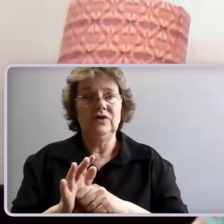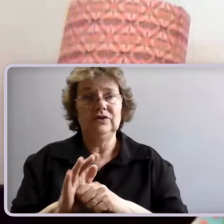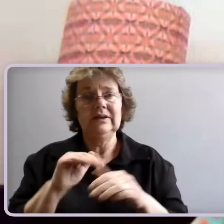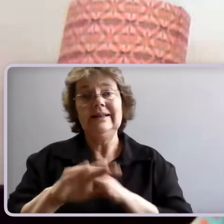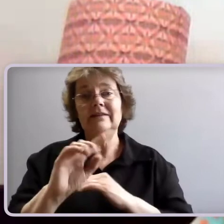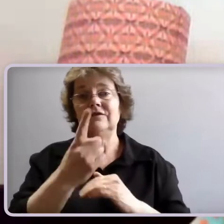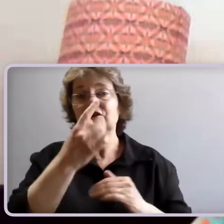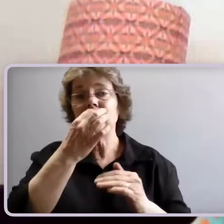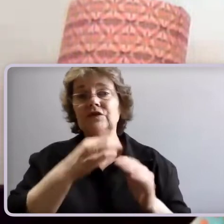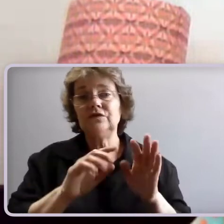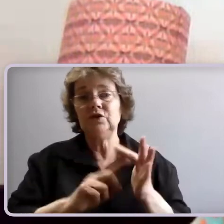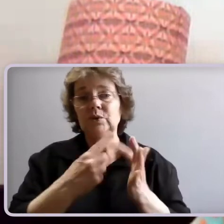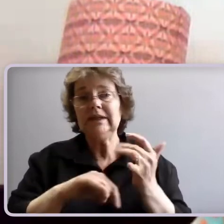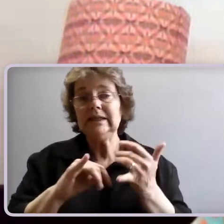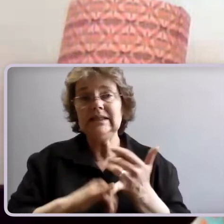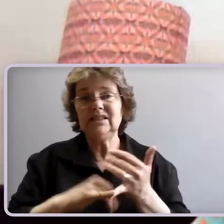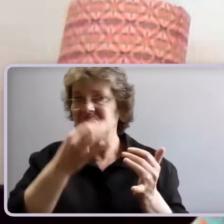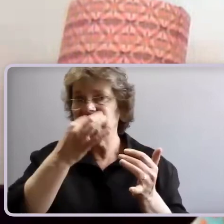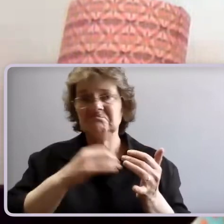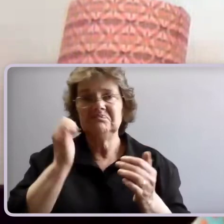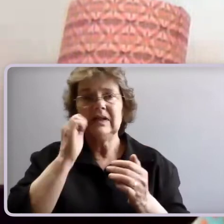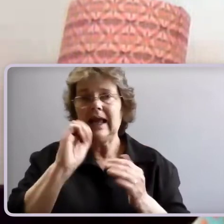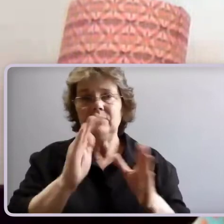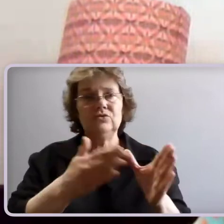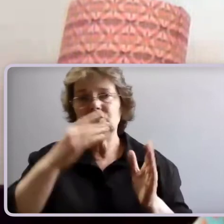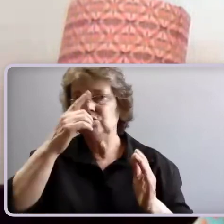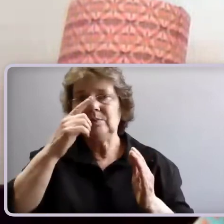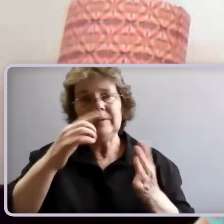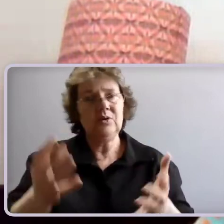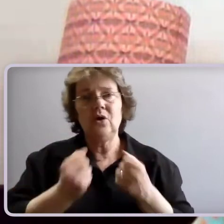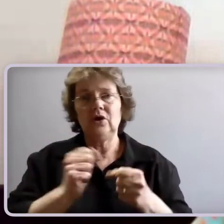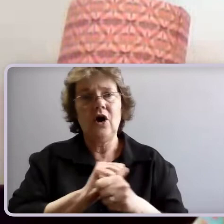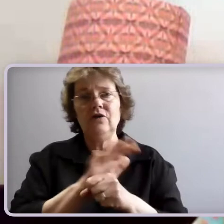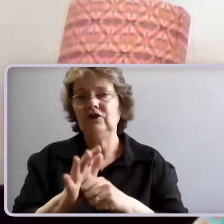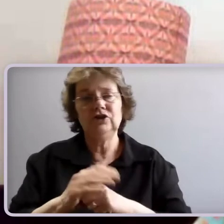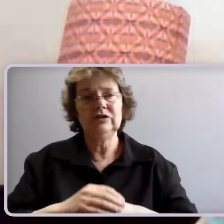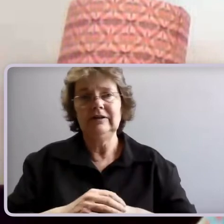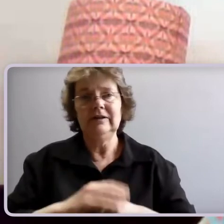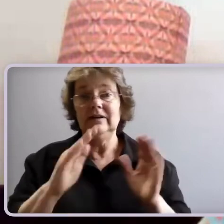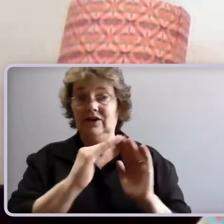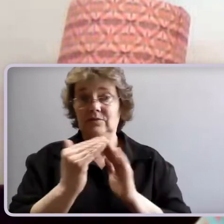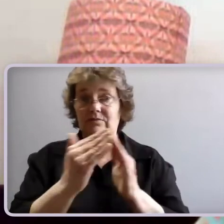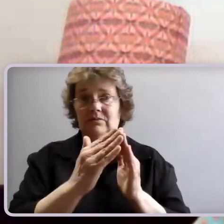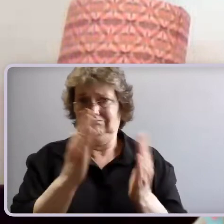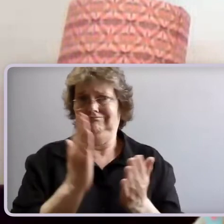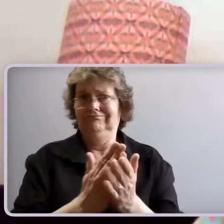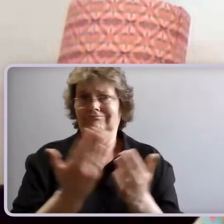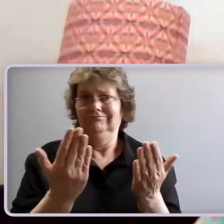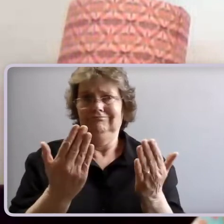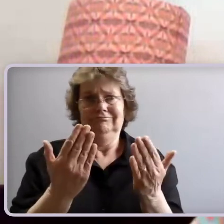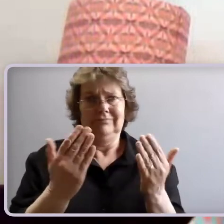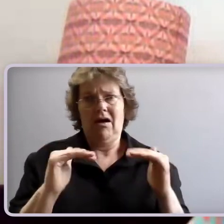who'd contracted COVID, and our communities, who were very highly vulnerable, particularly to the first wave, were